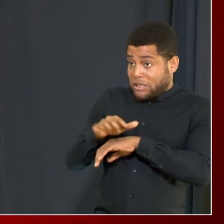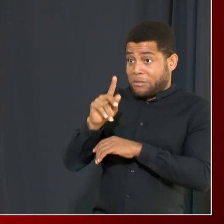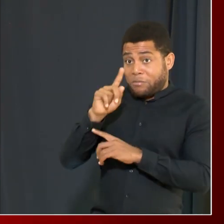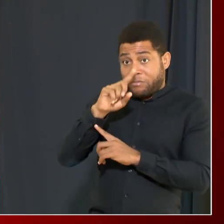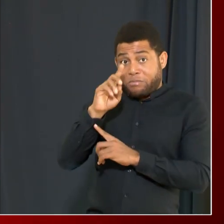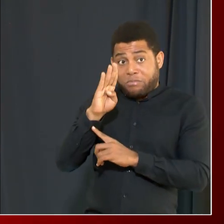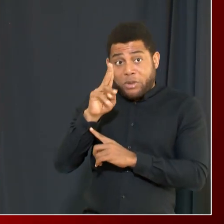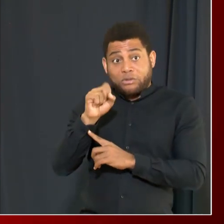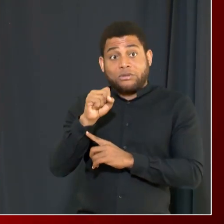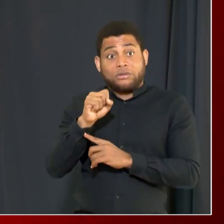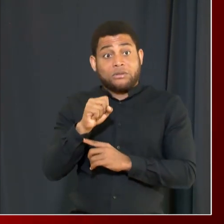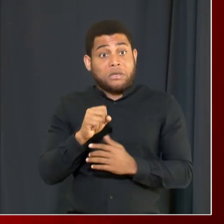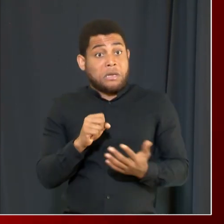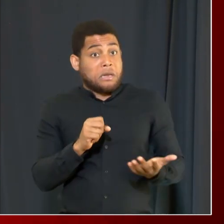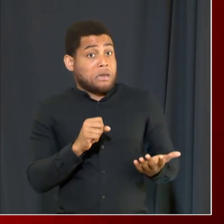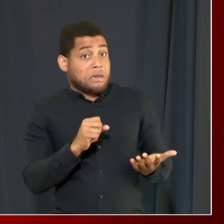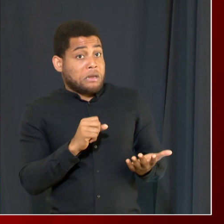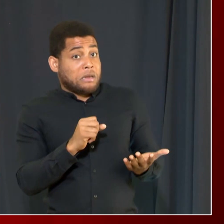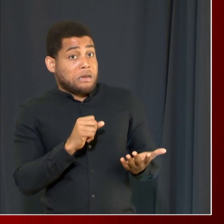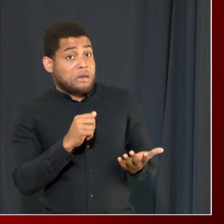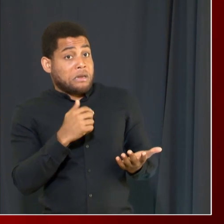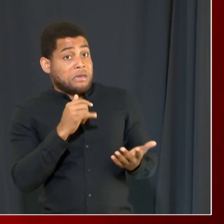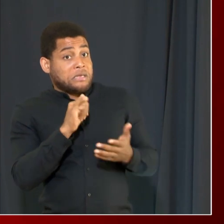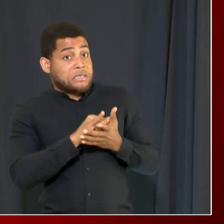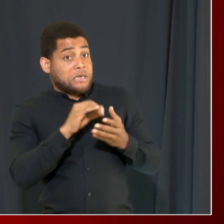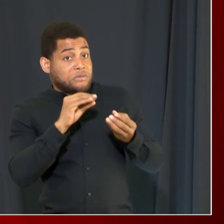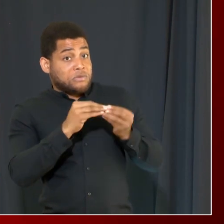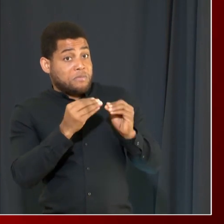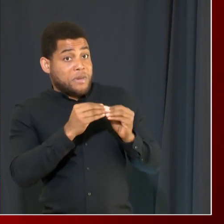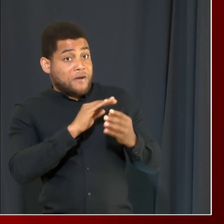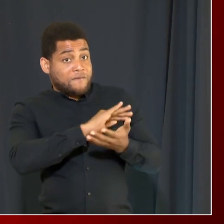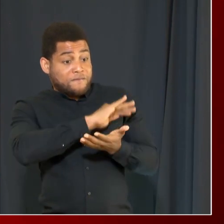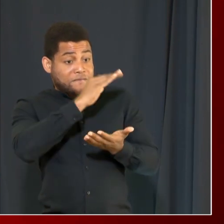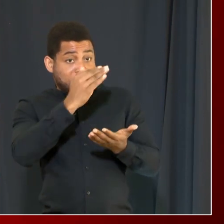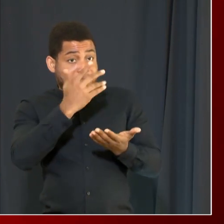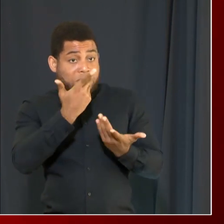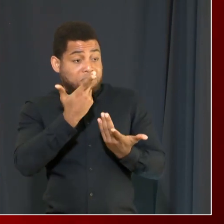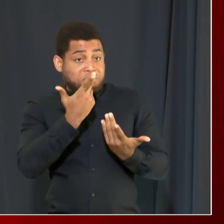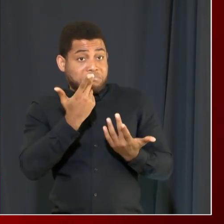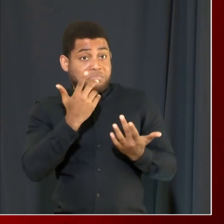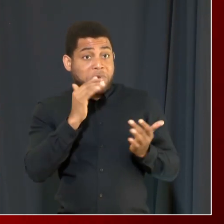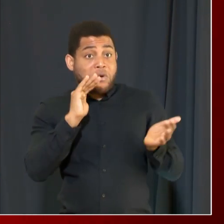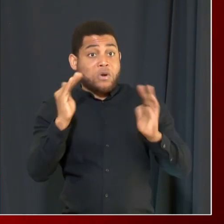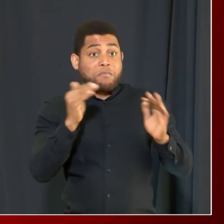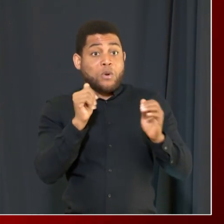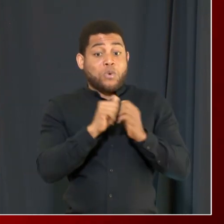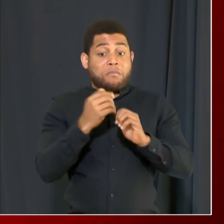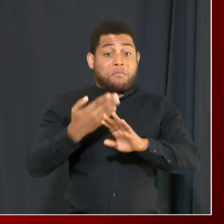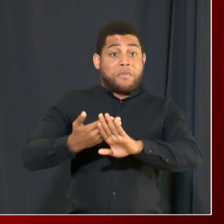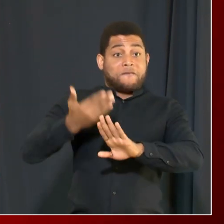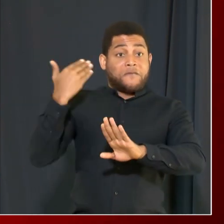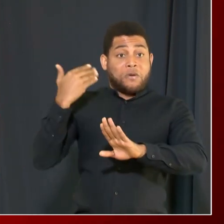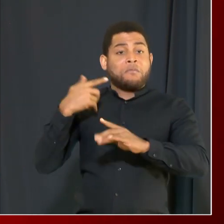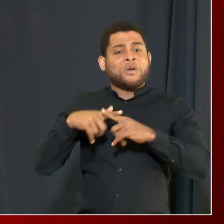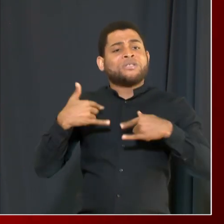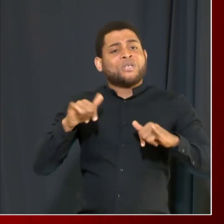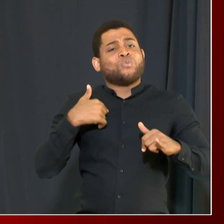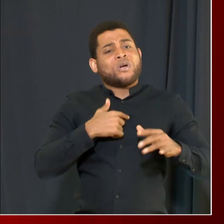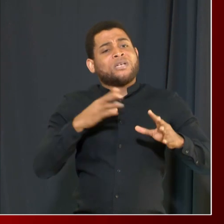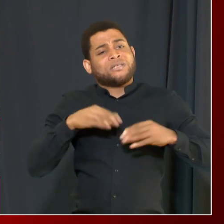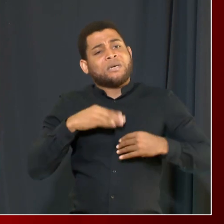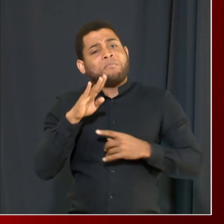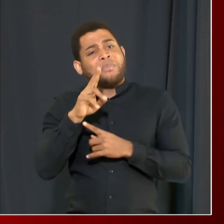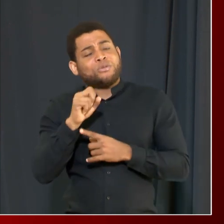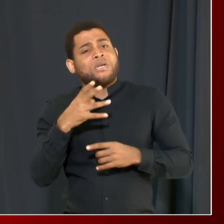Not to the degree or quantity that they have been sending before, so I want to be clear. We still receive buses, but we also receive individuals who